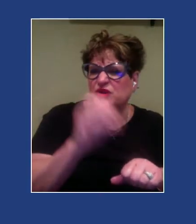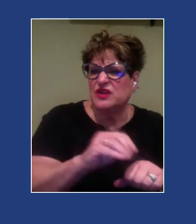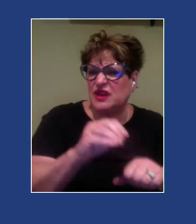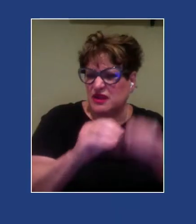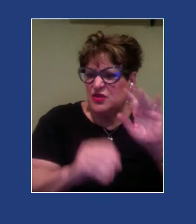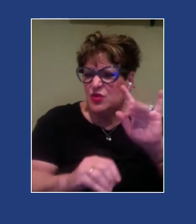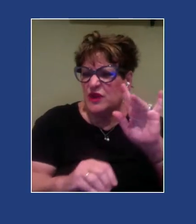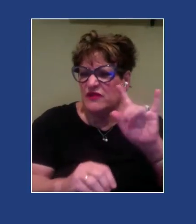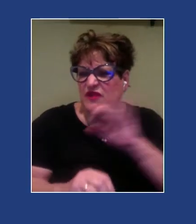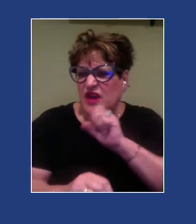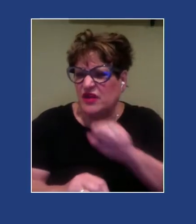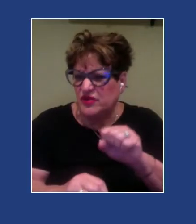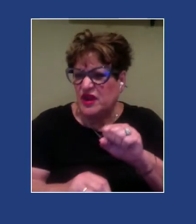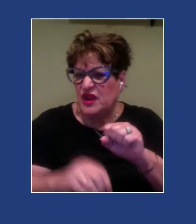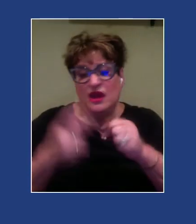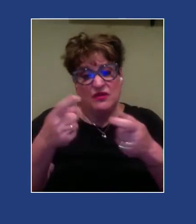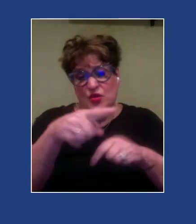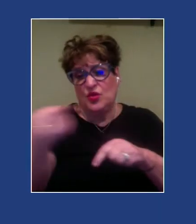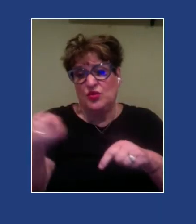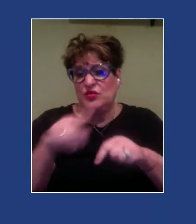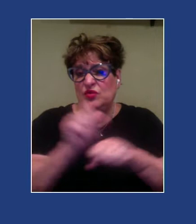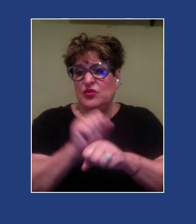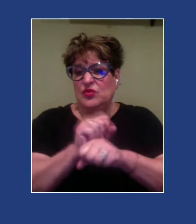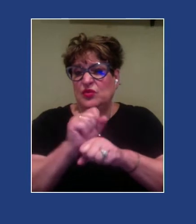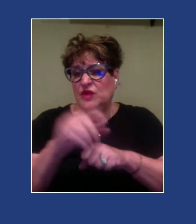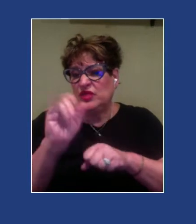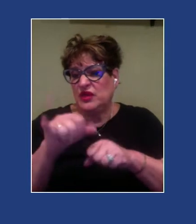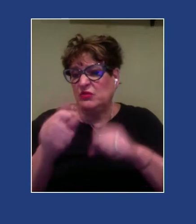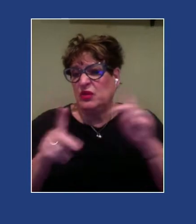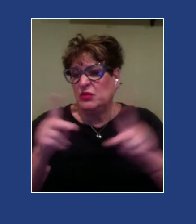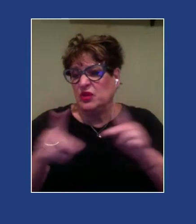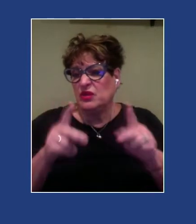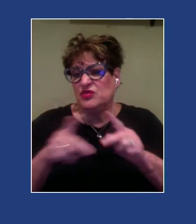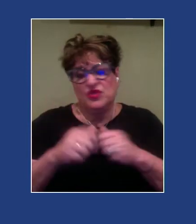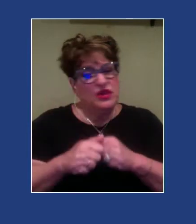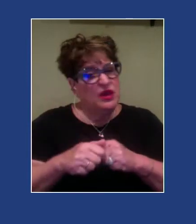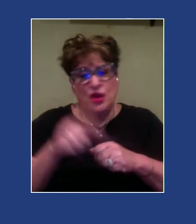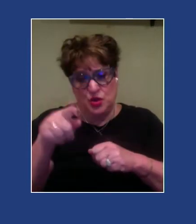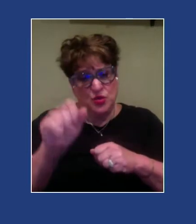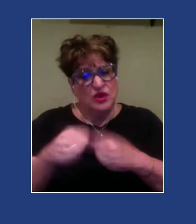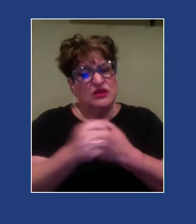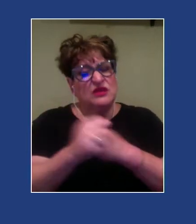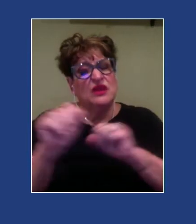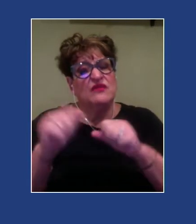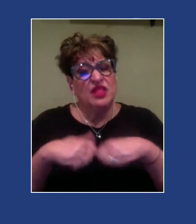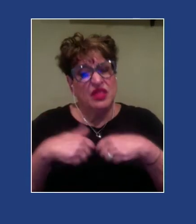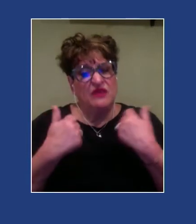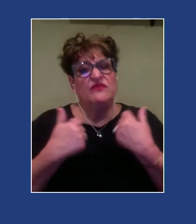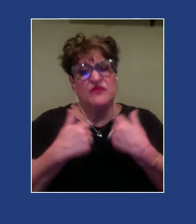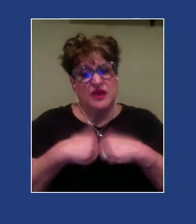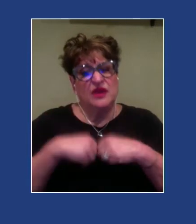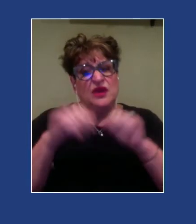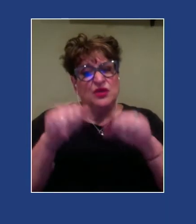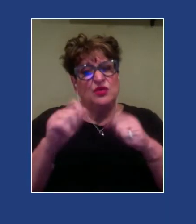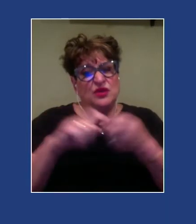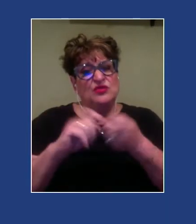diverse children, adolescents, and adults are in a position to potentially really save lives and change someone's life